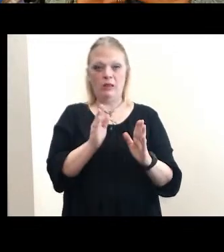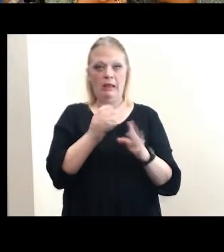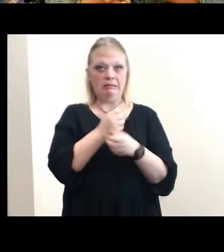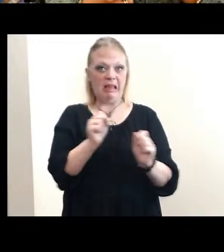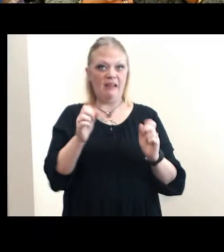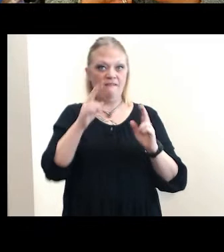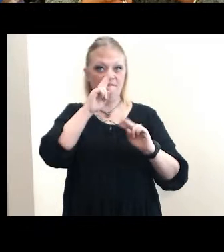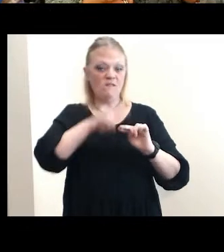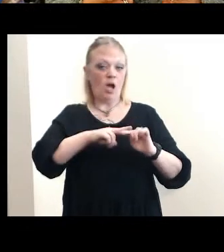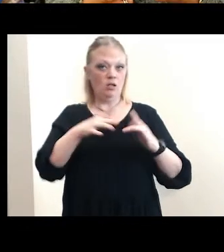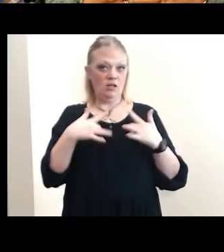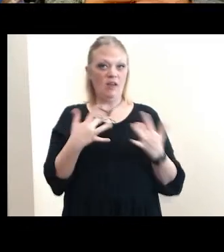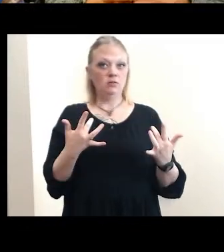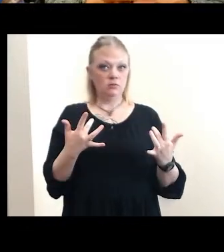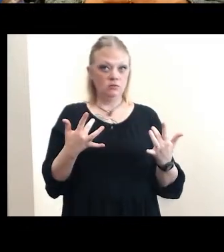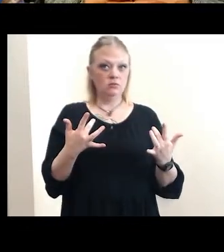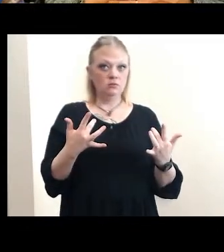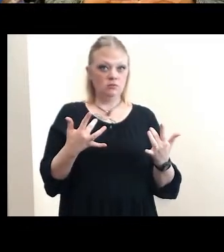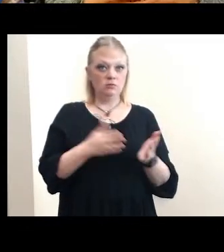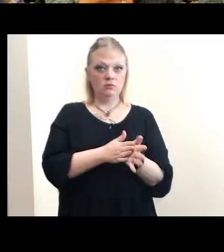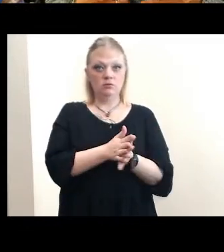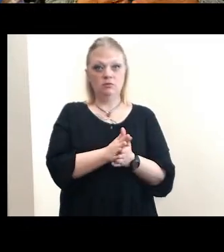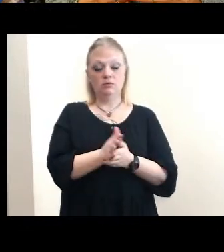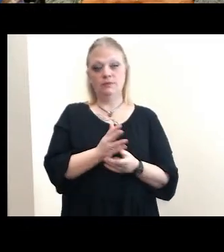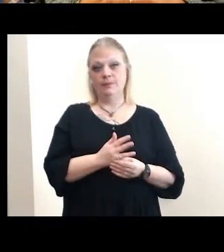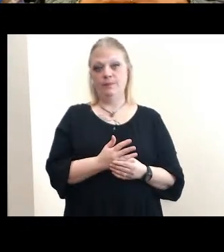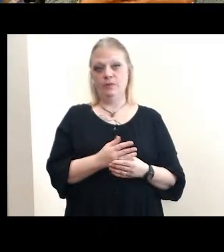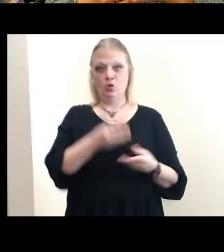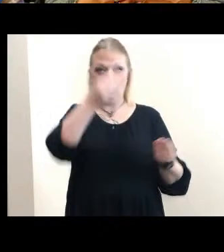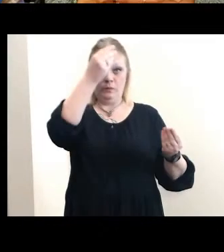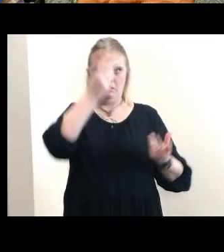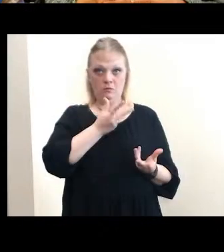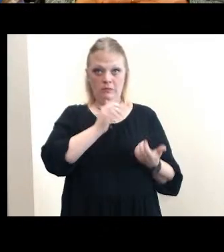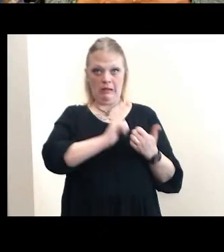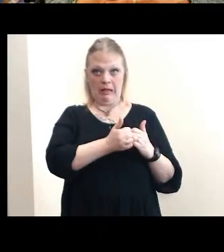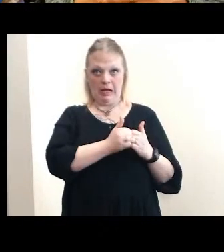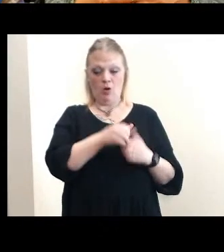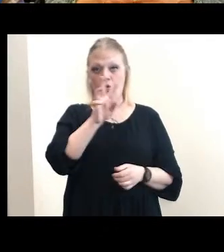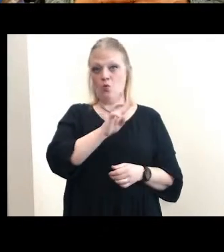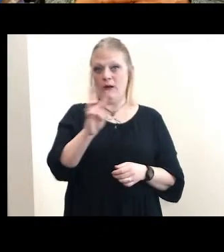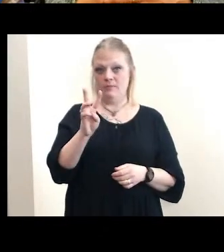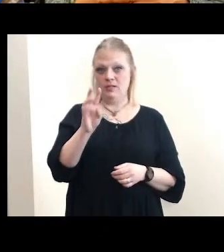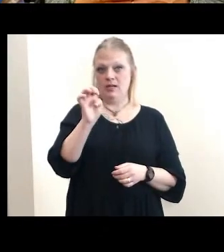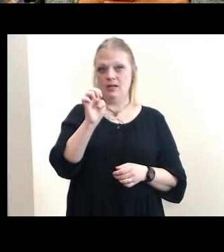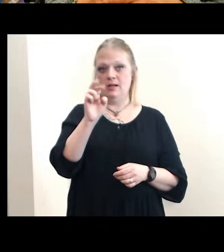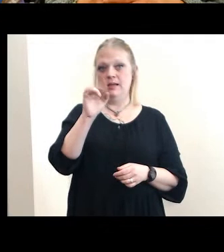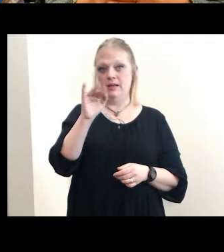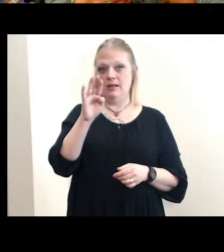event. So you can, to inform us, you can go to our website at